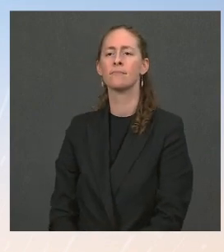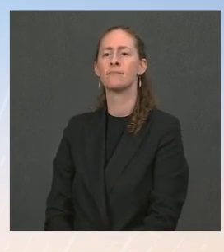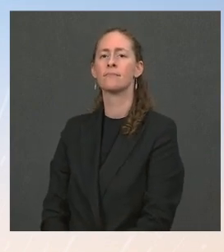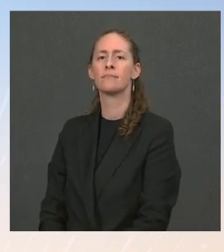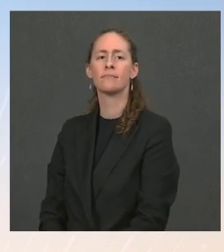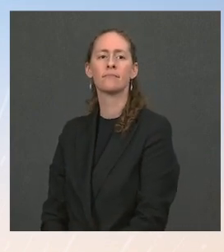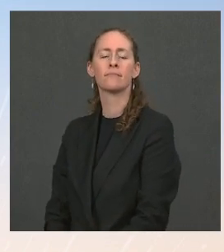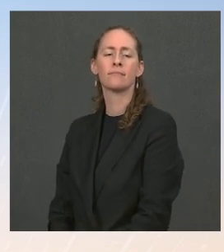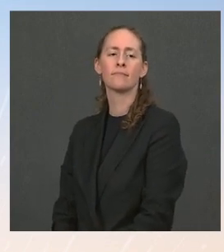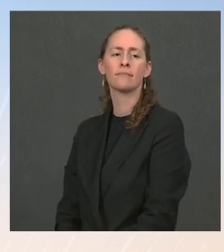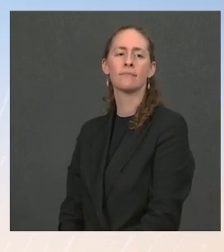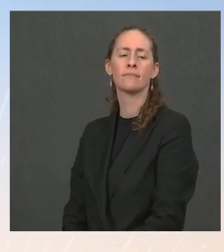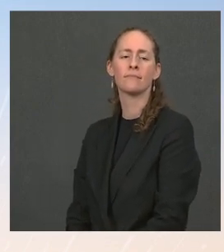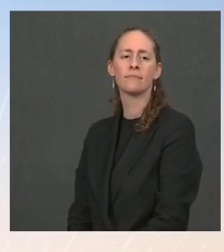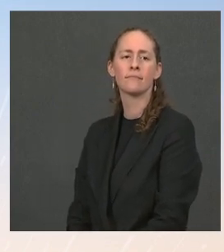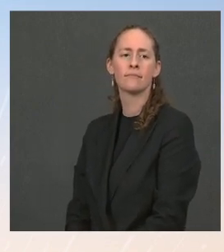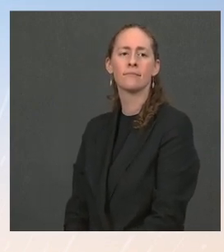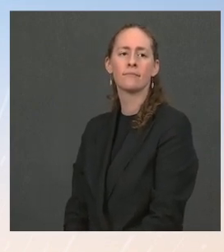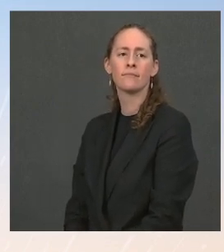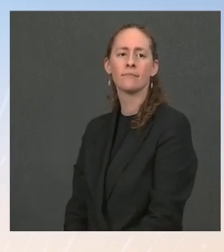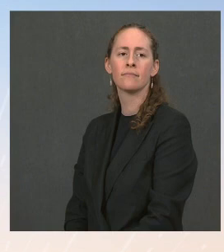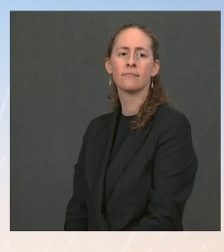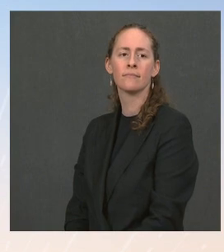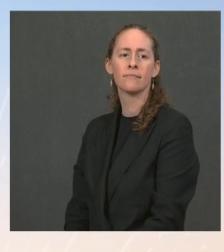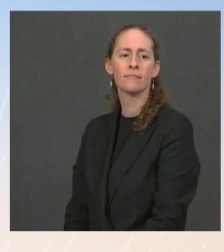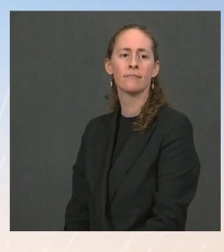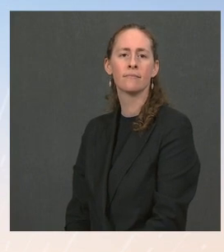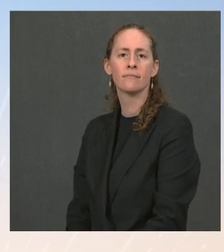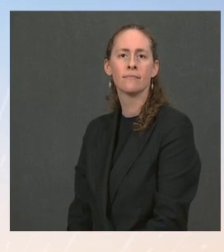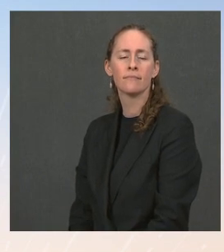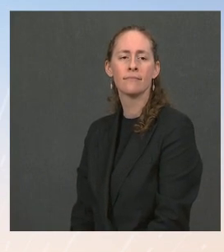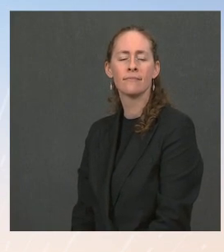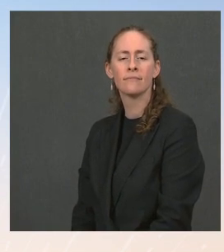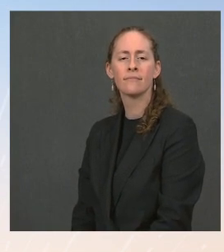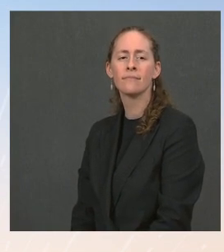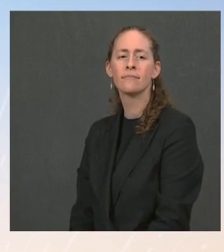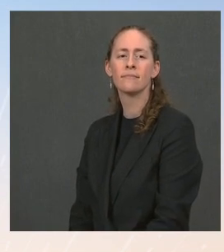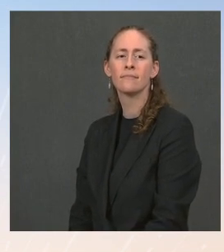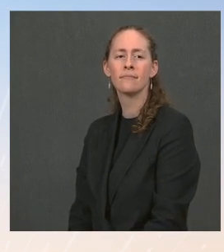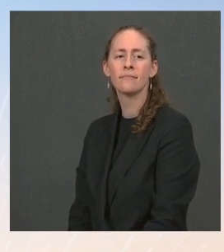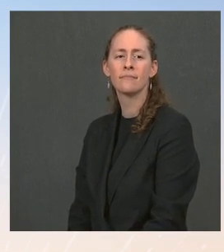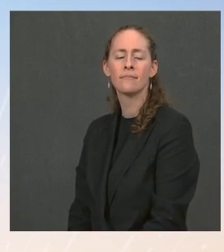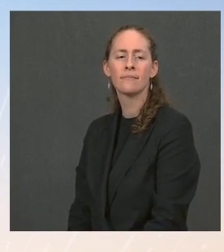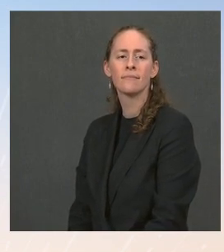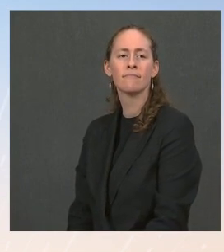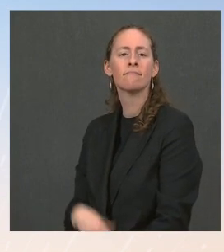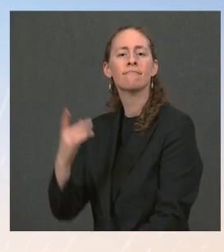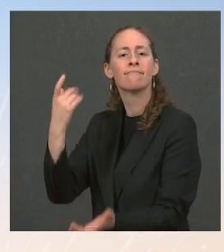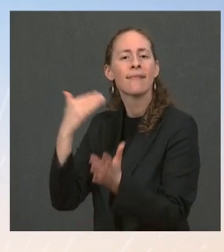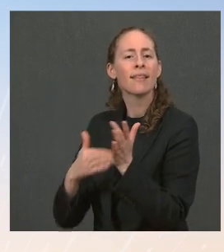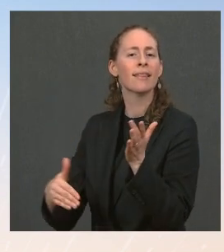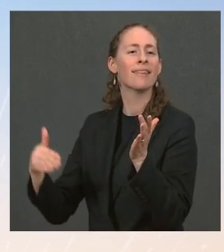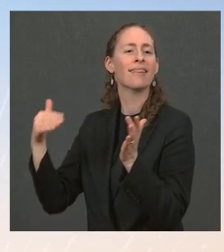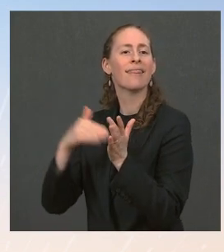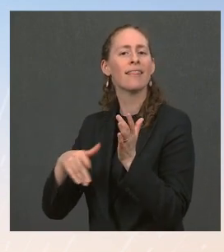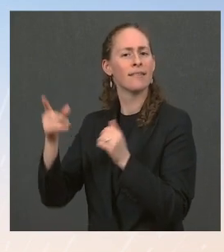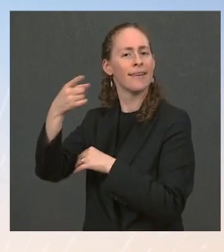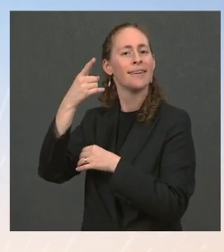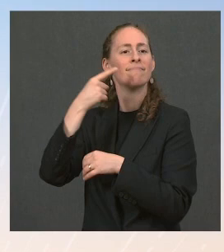Just following Jen on Anne's question there, you keep saying that the president will engage in